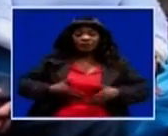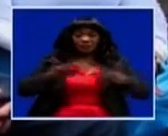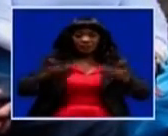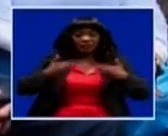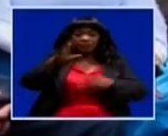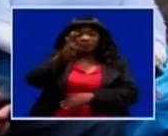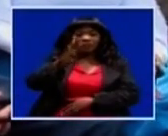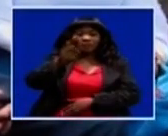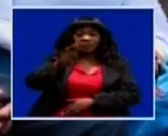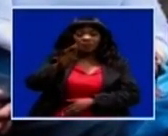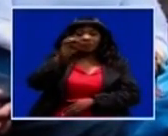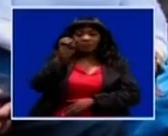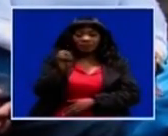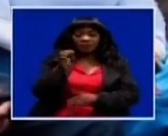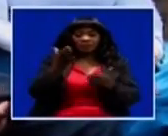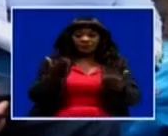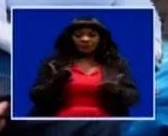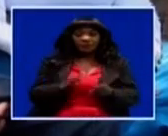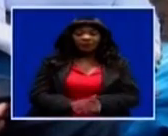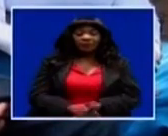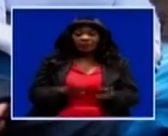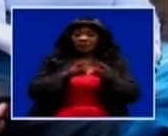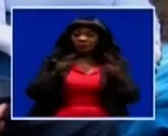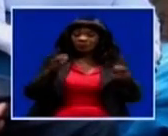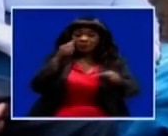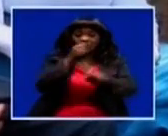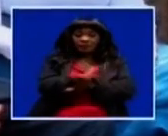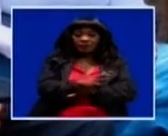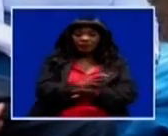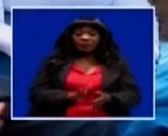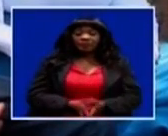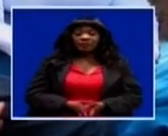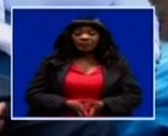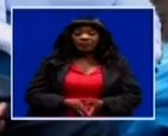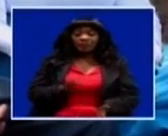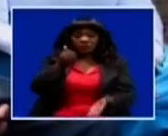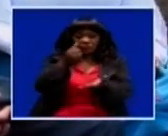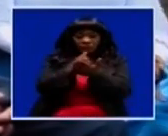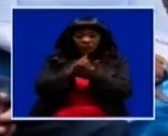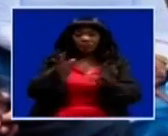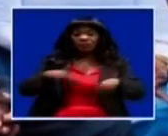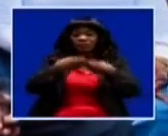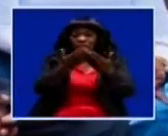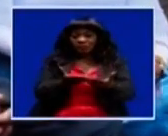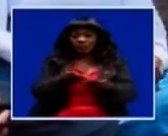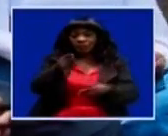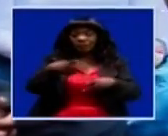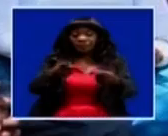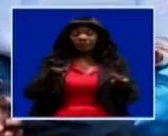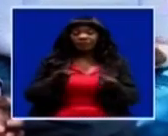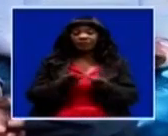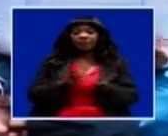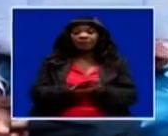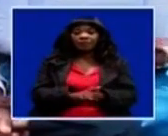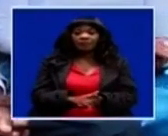We as BRE, we are geared to work with the government of the day. There is no way we can